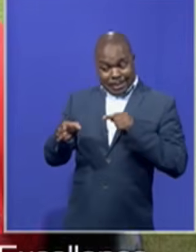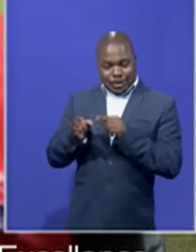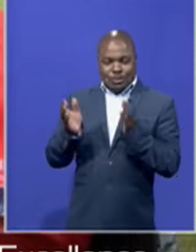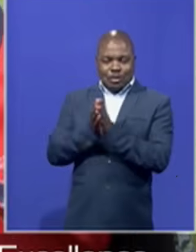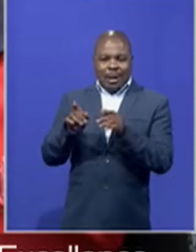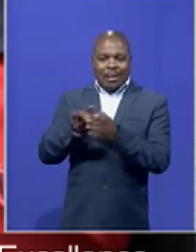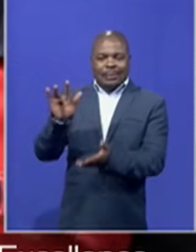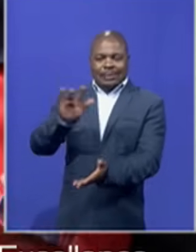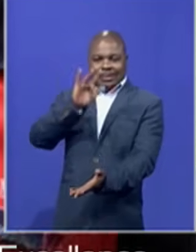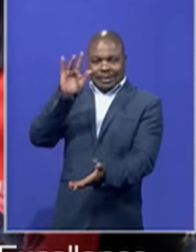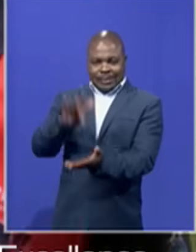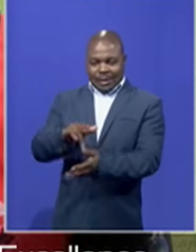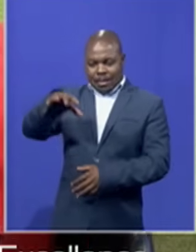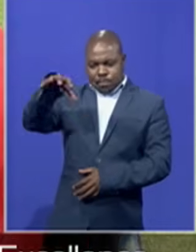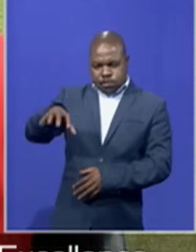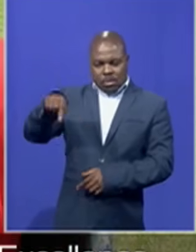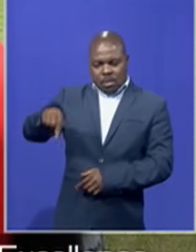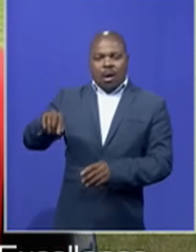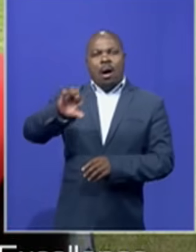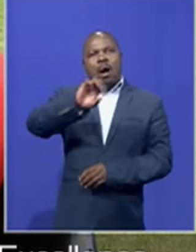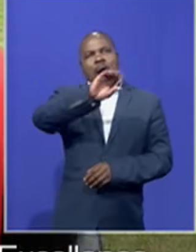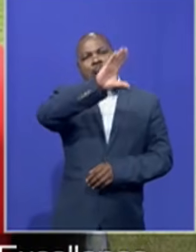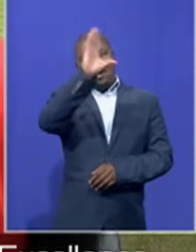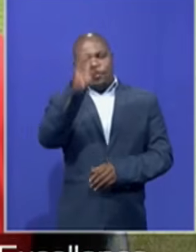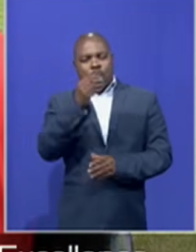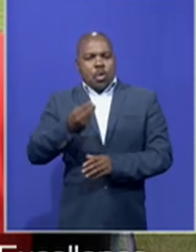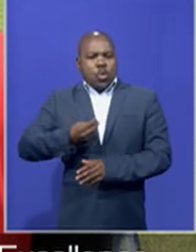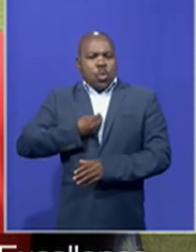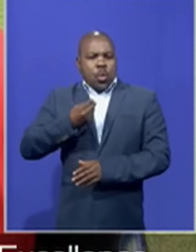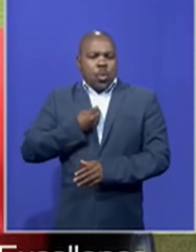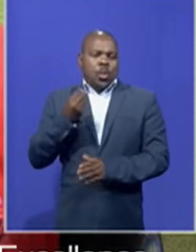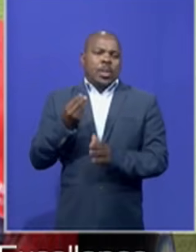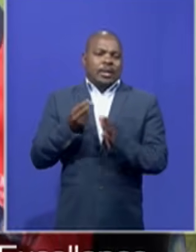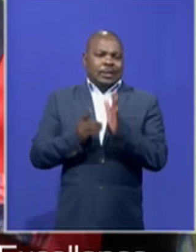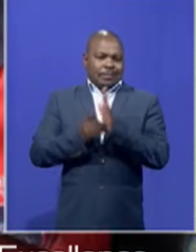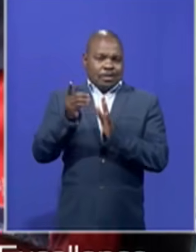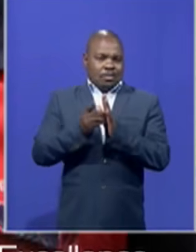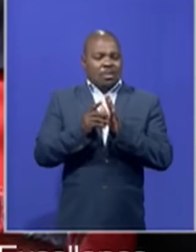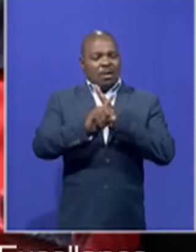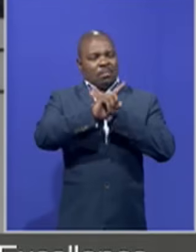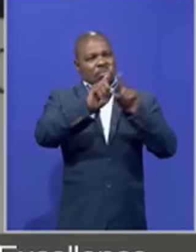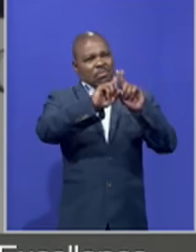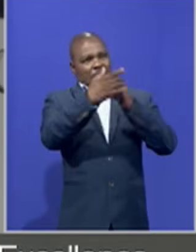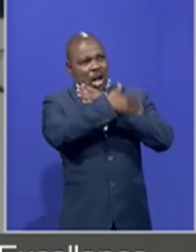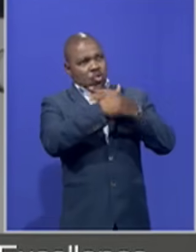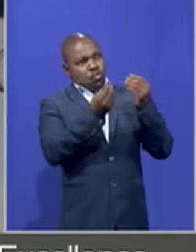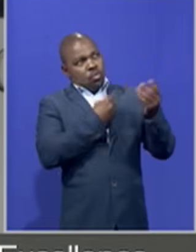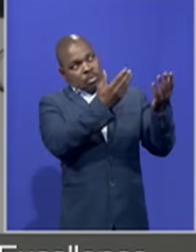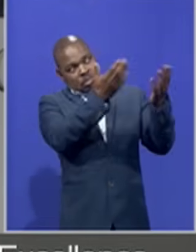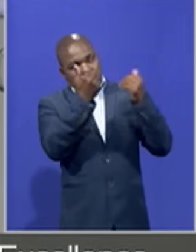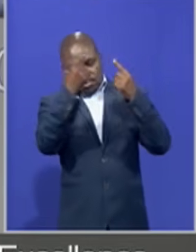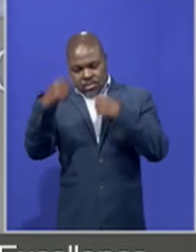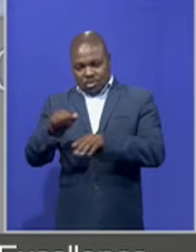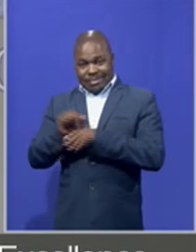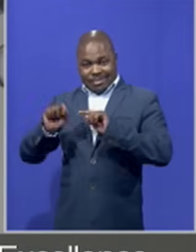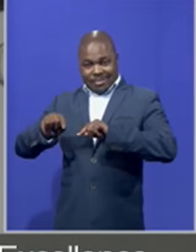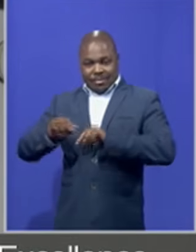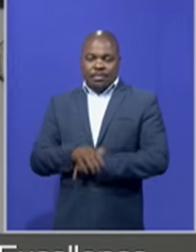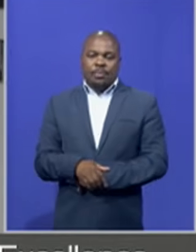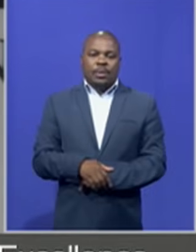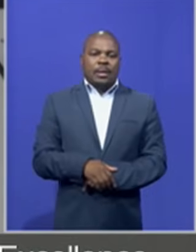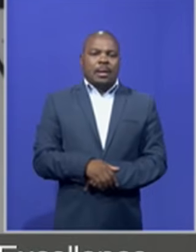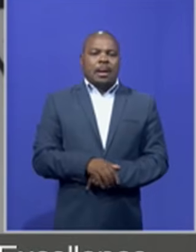the center of African youth development. African countries must bring their youth to be trained here. Dibapadi tse